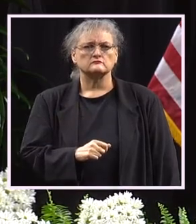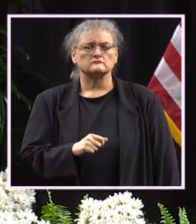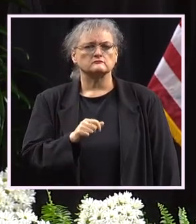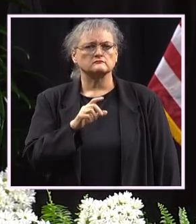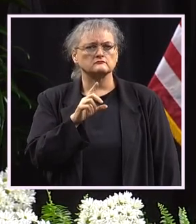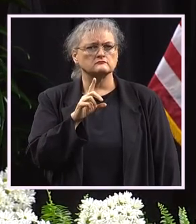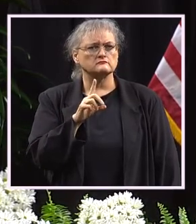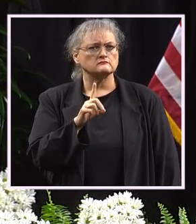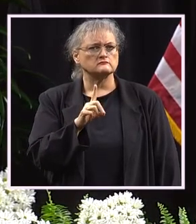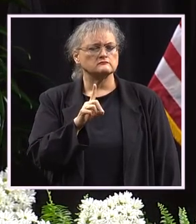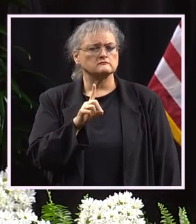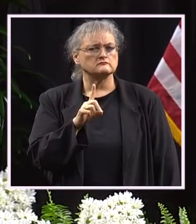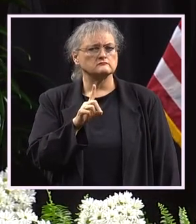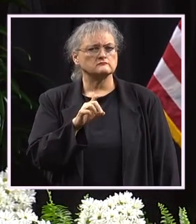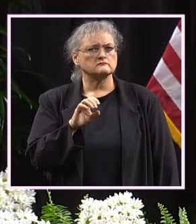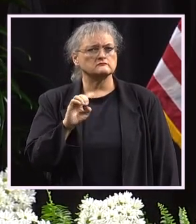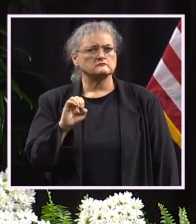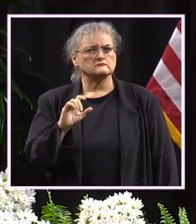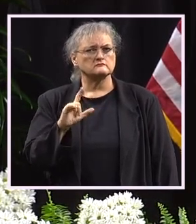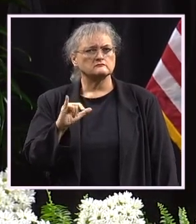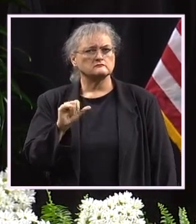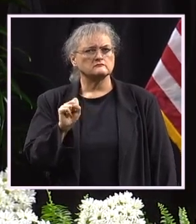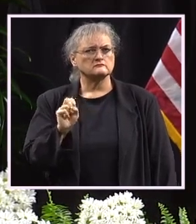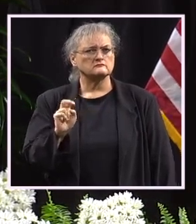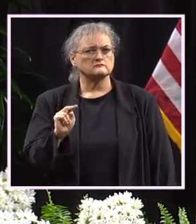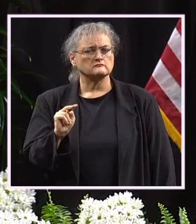Devry Ellison Magsig.